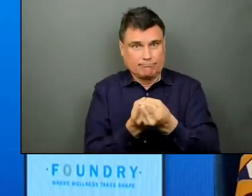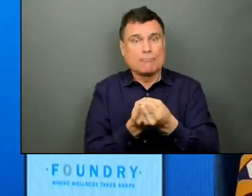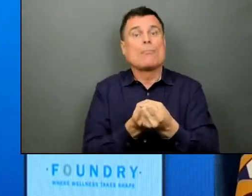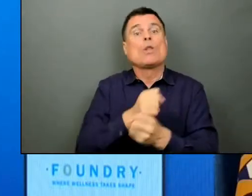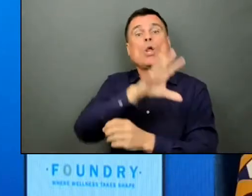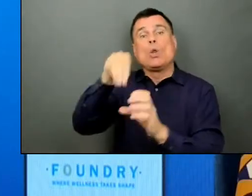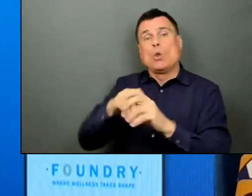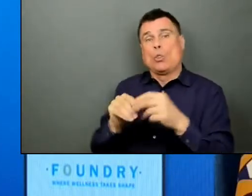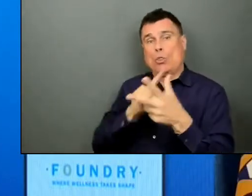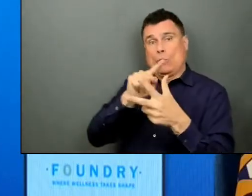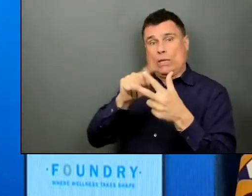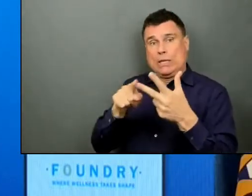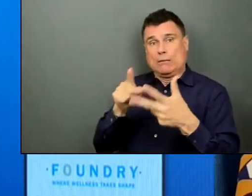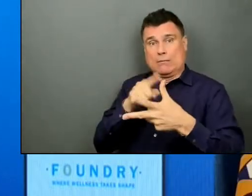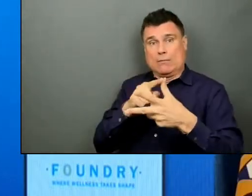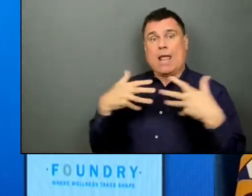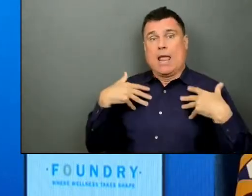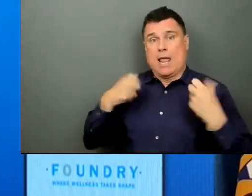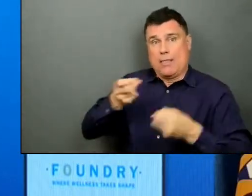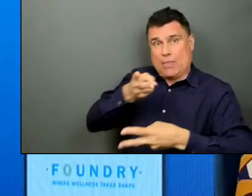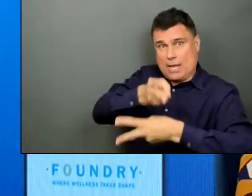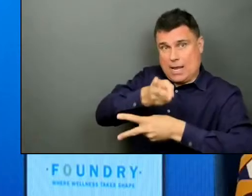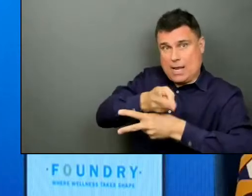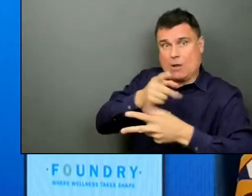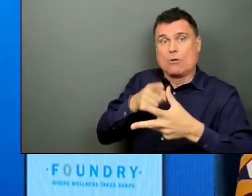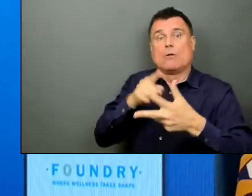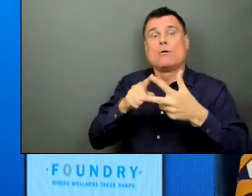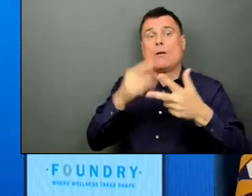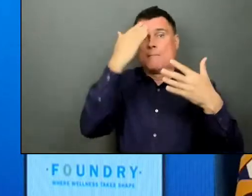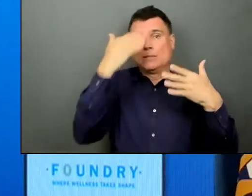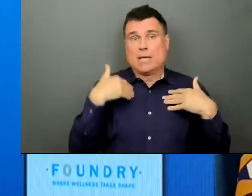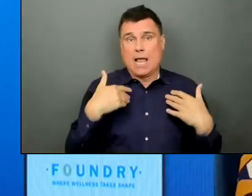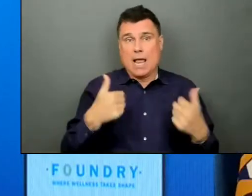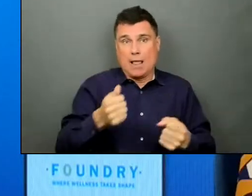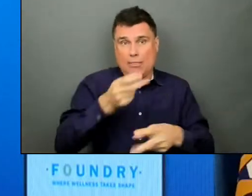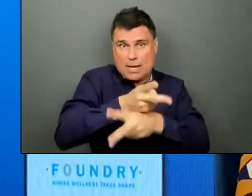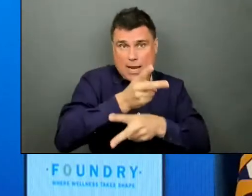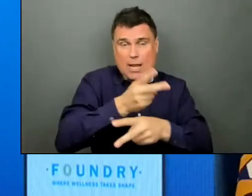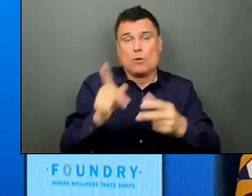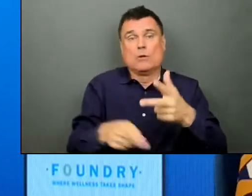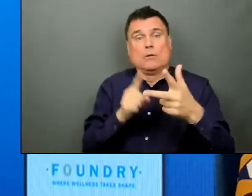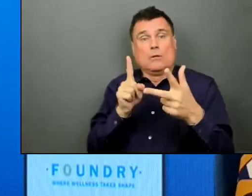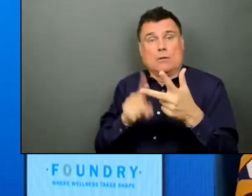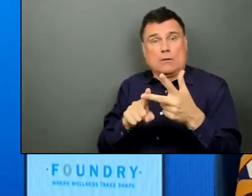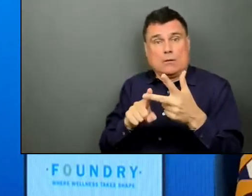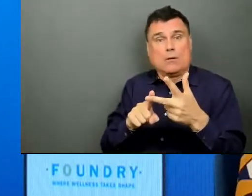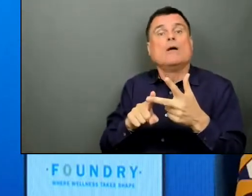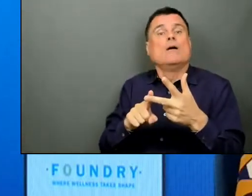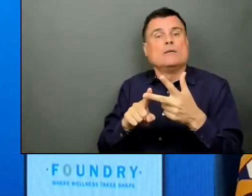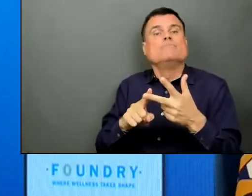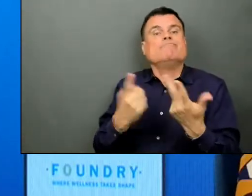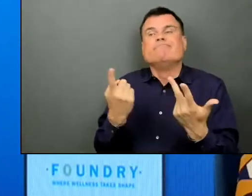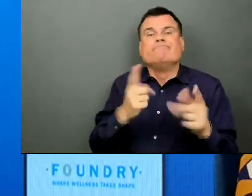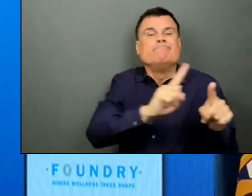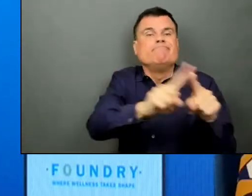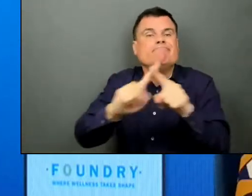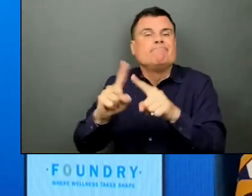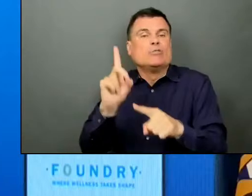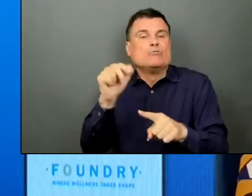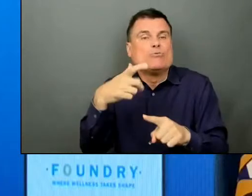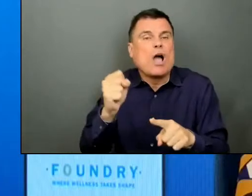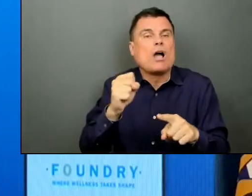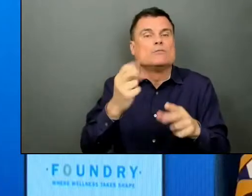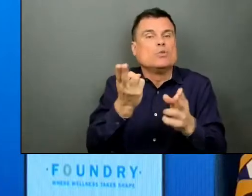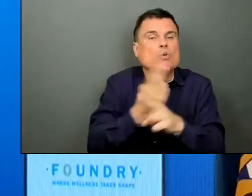Youth Mental Health Day, we are launching the Foundry BC app. from now on, every British Columbian aged 12